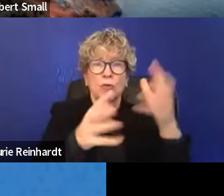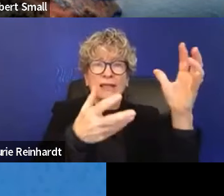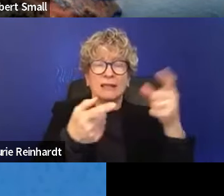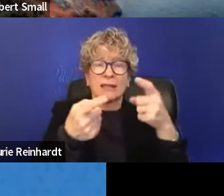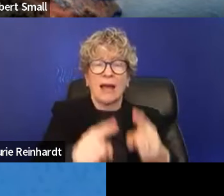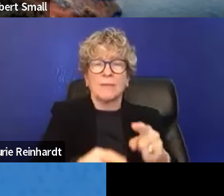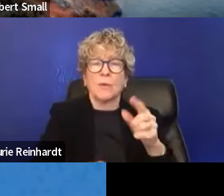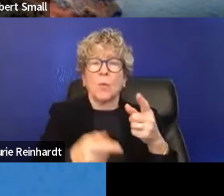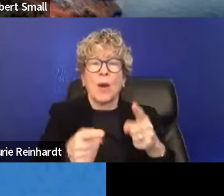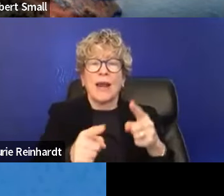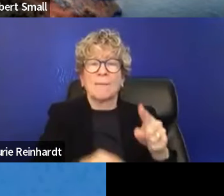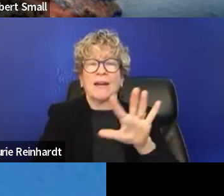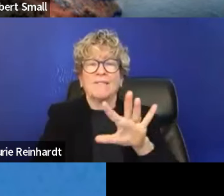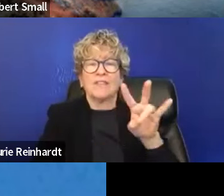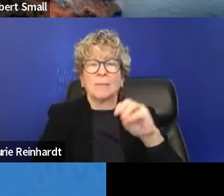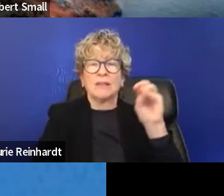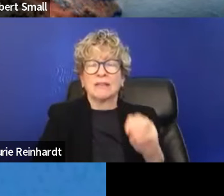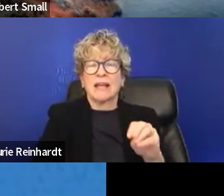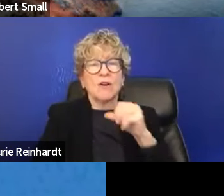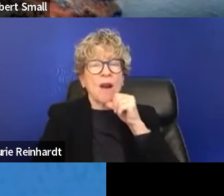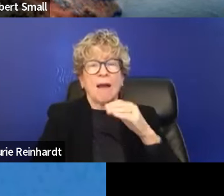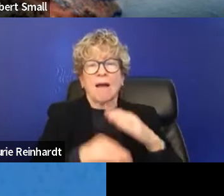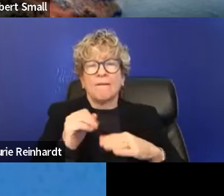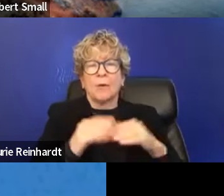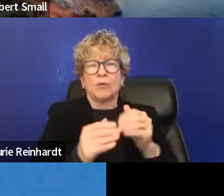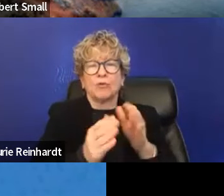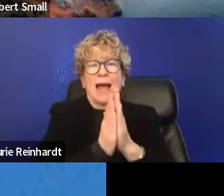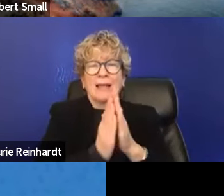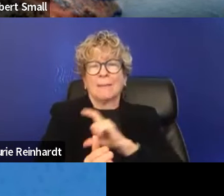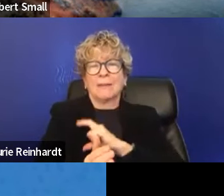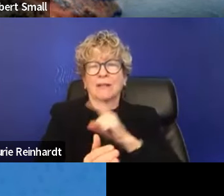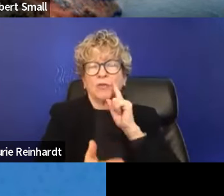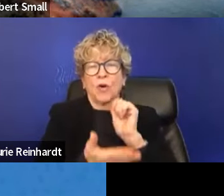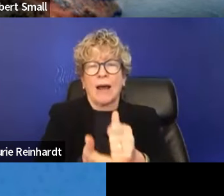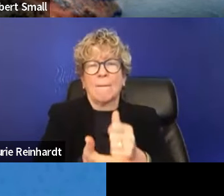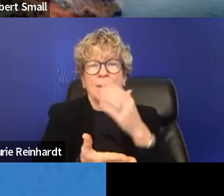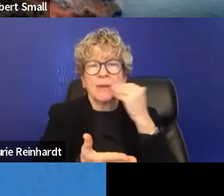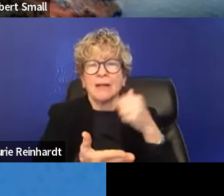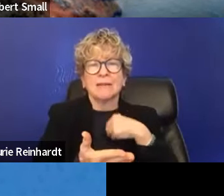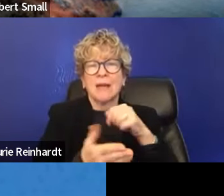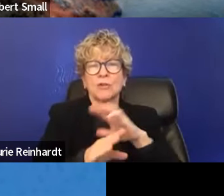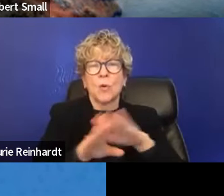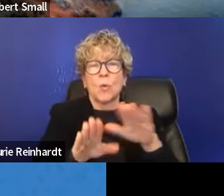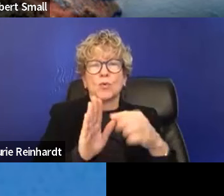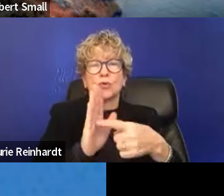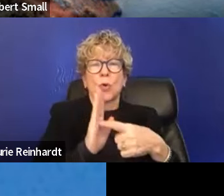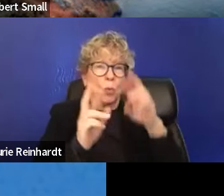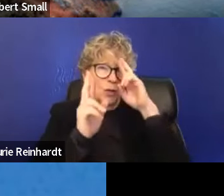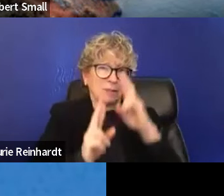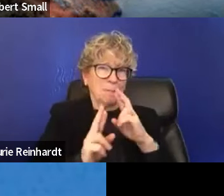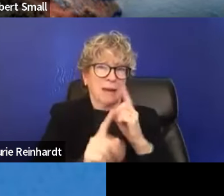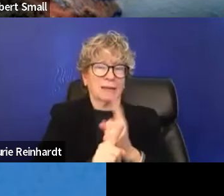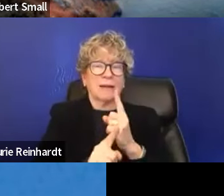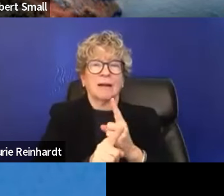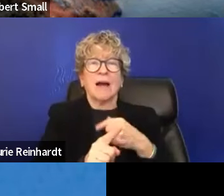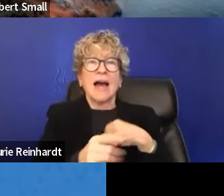57% of us are uncomfortable asking the police for help because we get treated disrespectfully. Again, I'm sharing